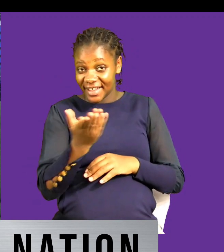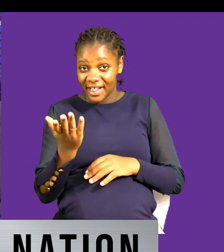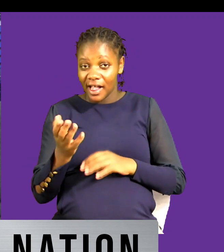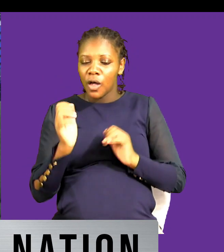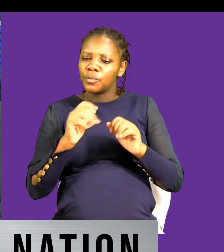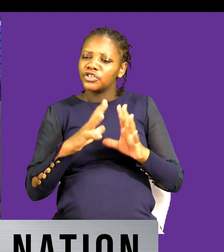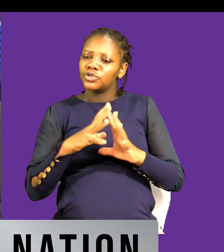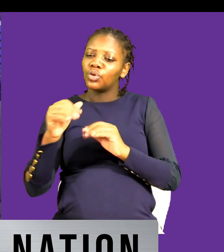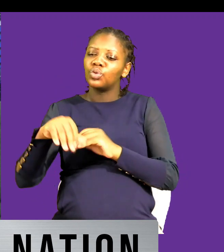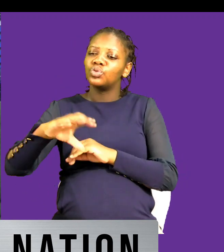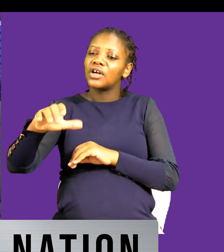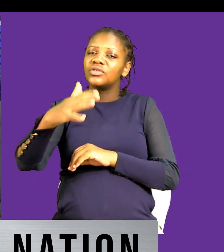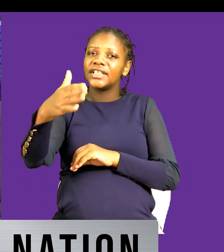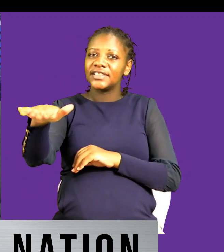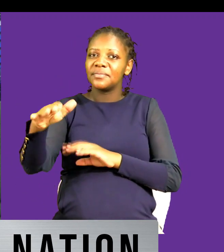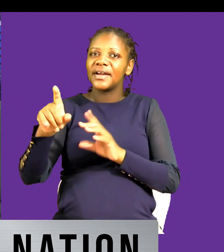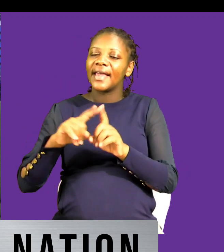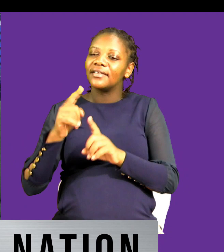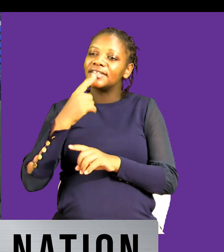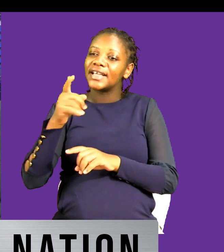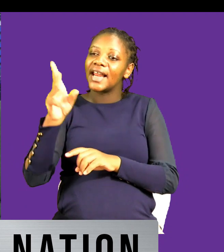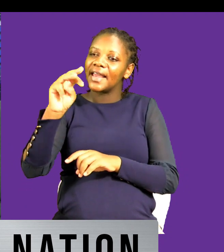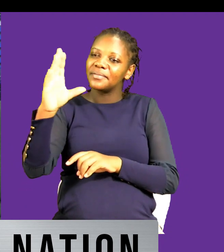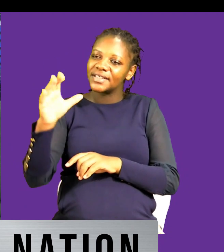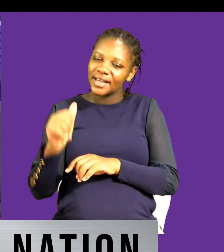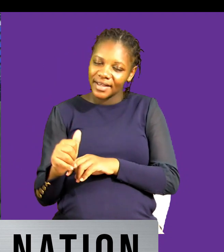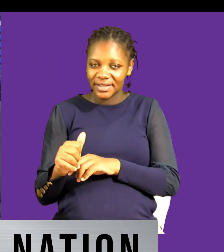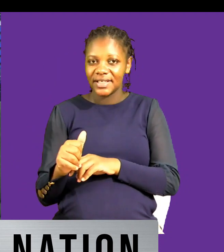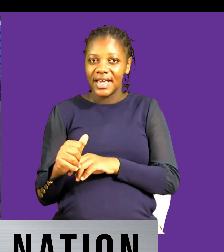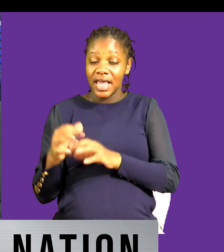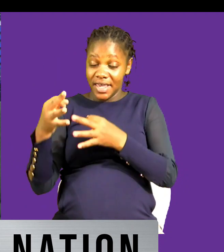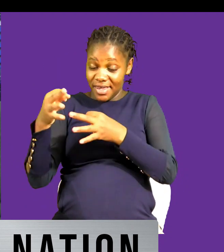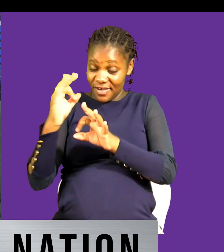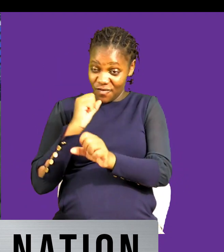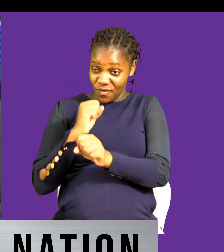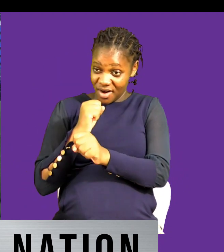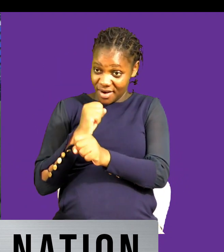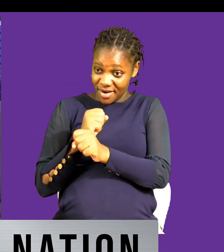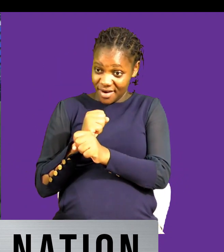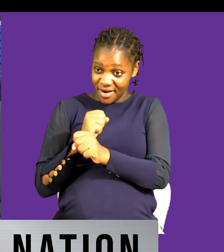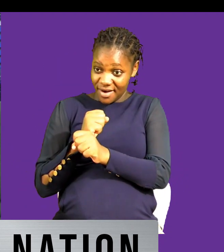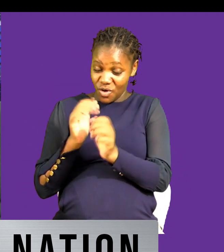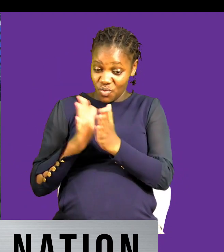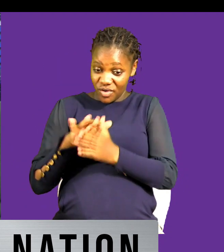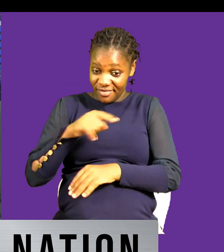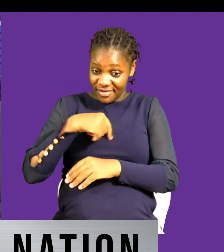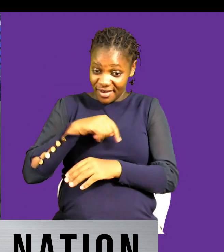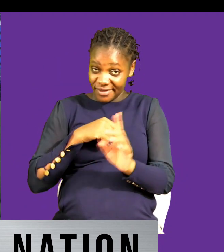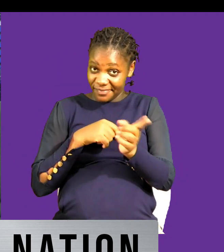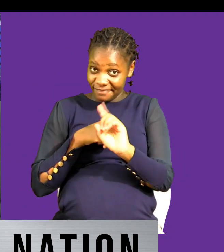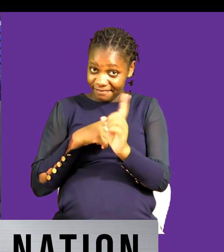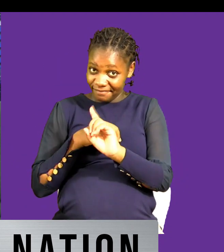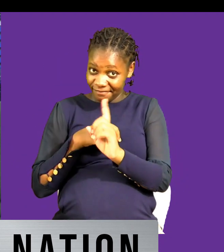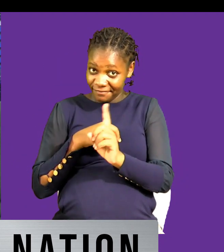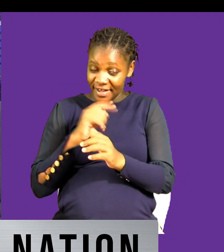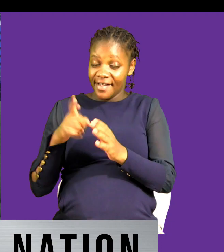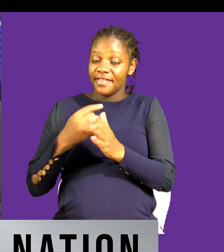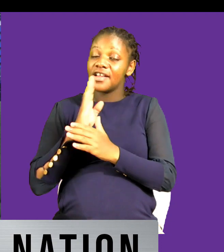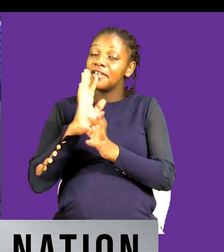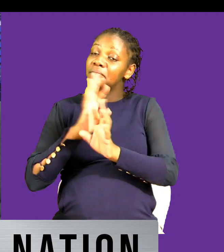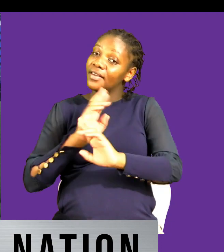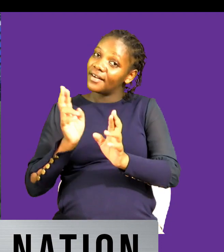those county assemblies and basically tell those MCAs, if you want to fight with us as the people, be ready. We